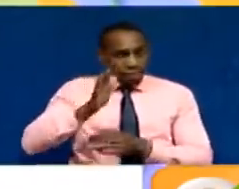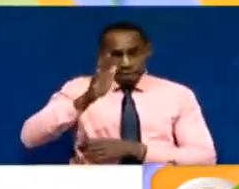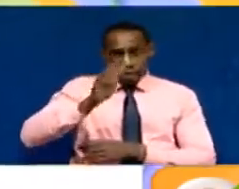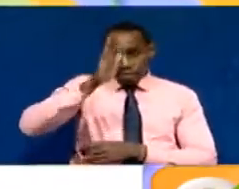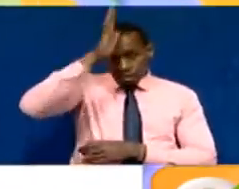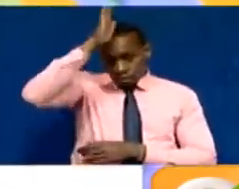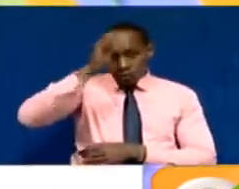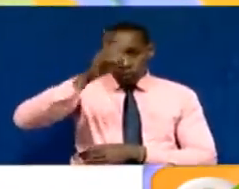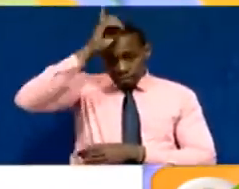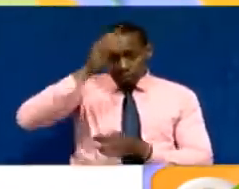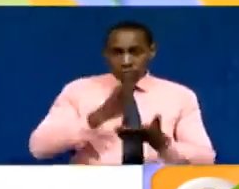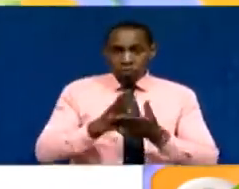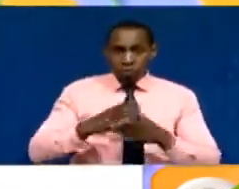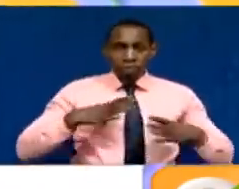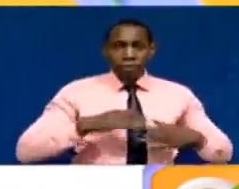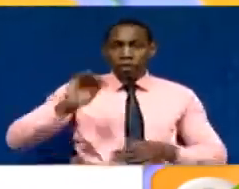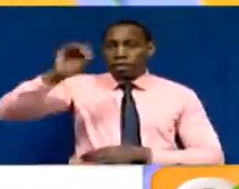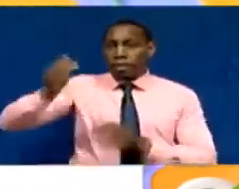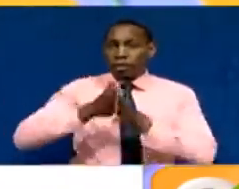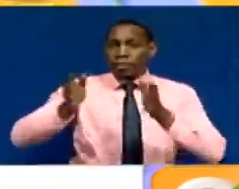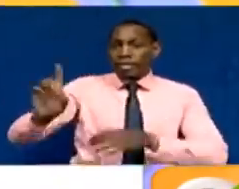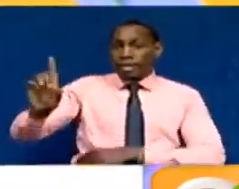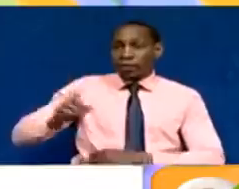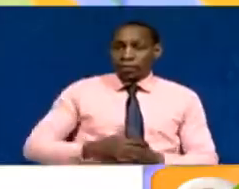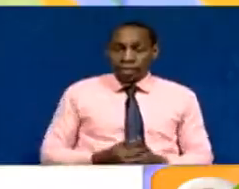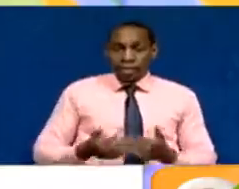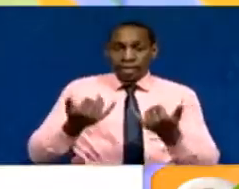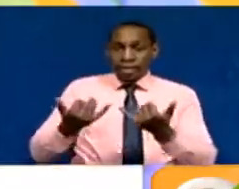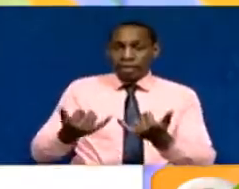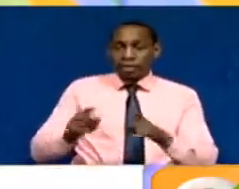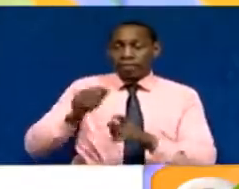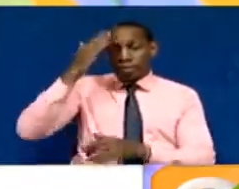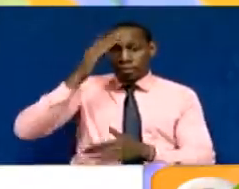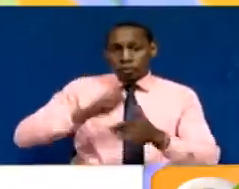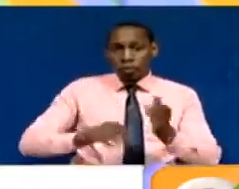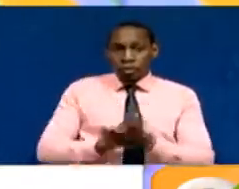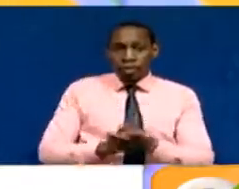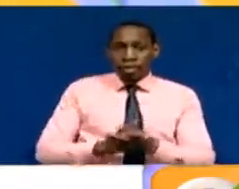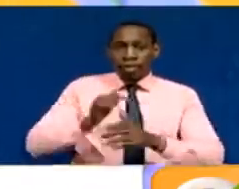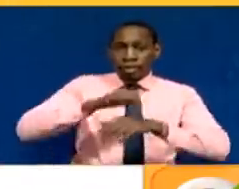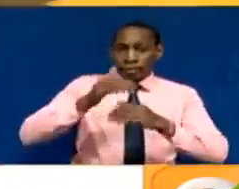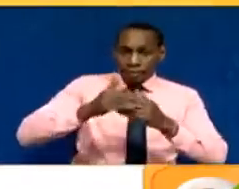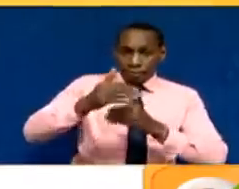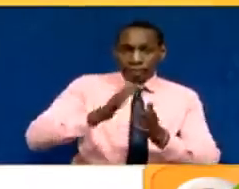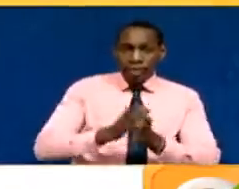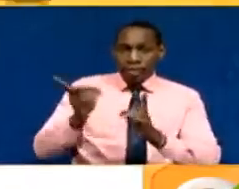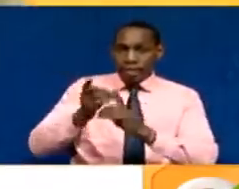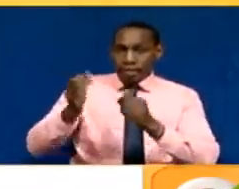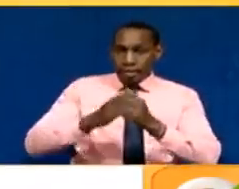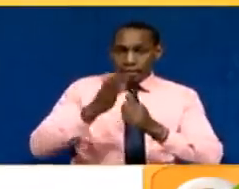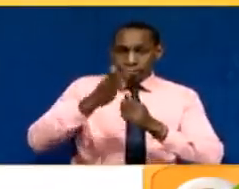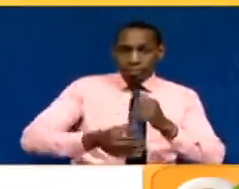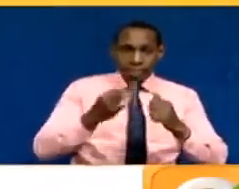kijiji amewika kwa mji mkuu wa Nairobi. Na ajue itafika siku tarehe